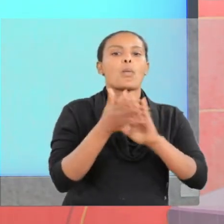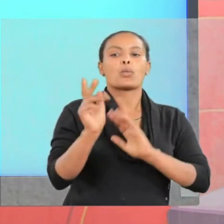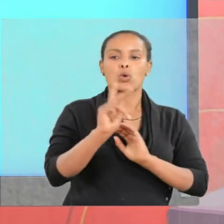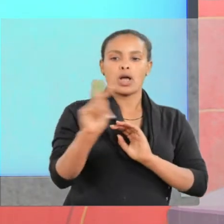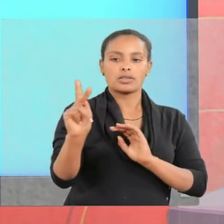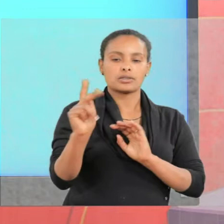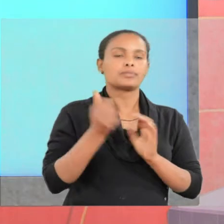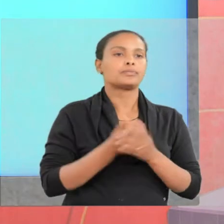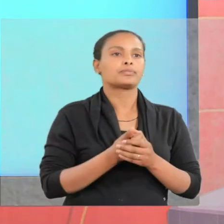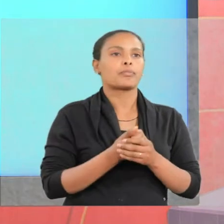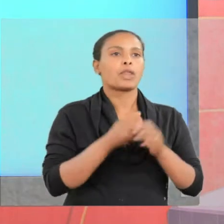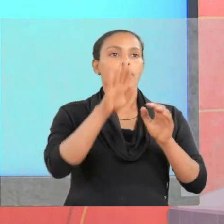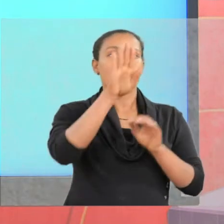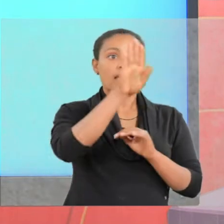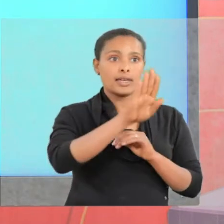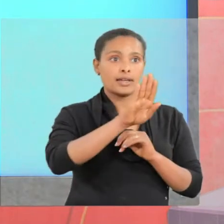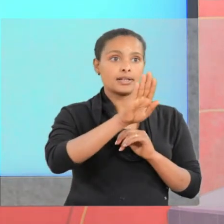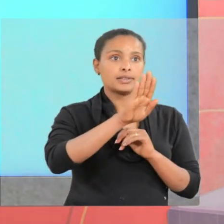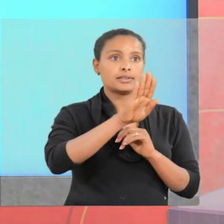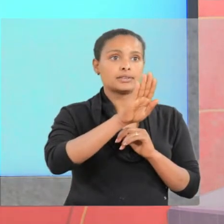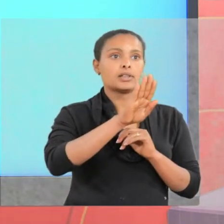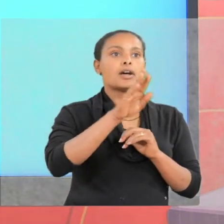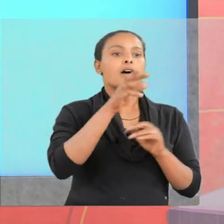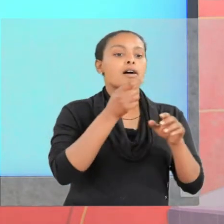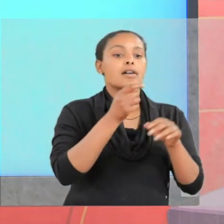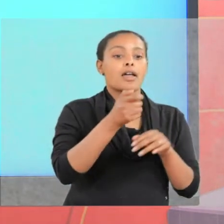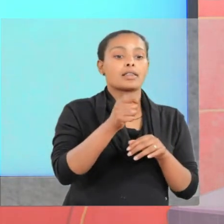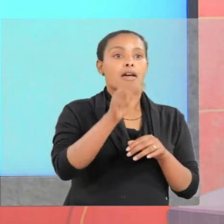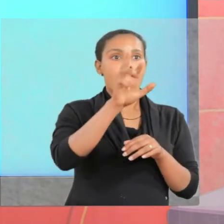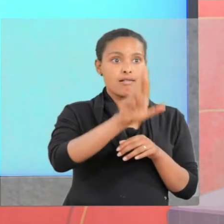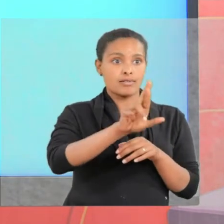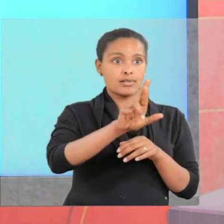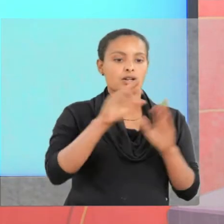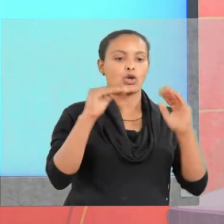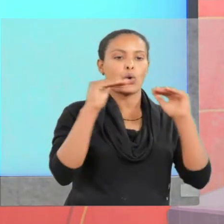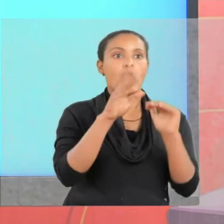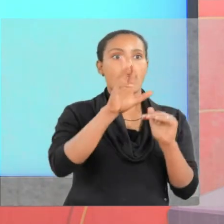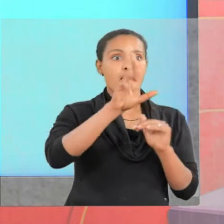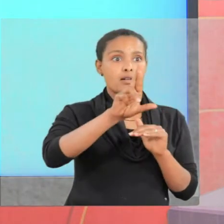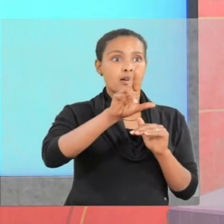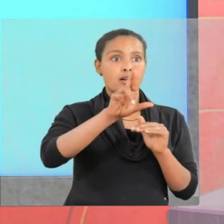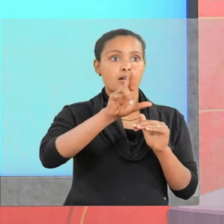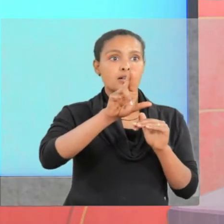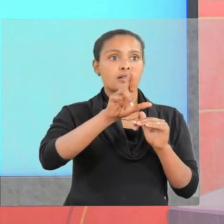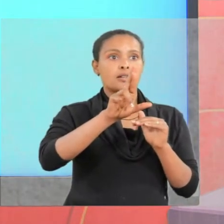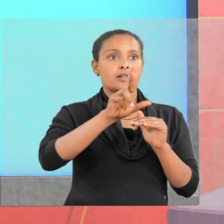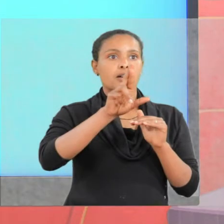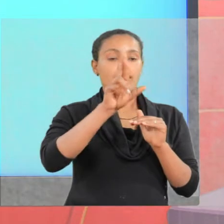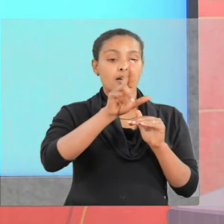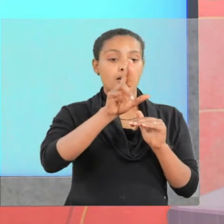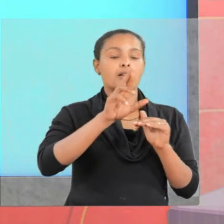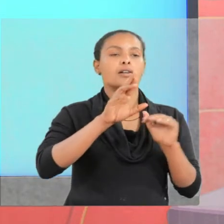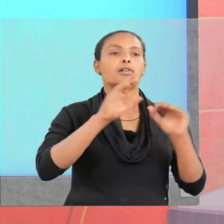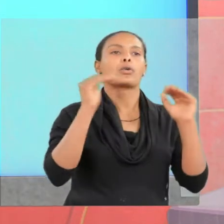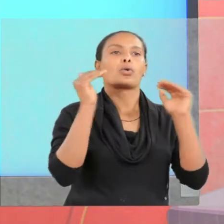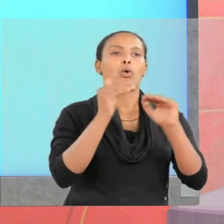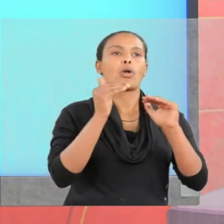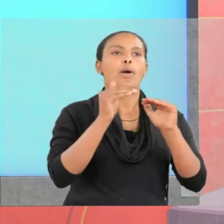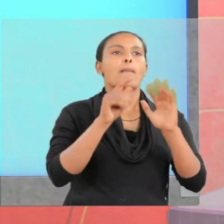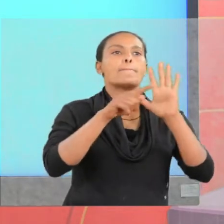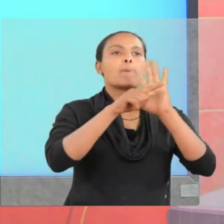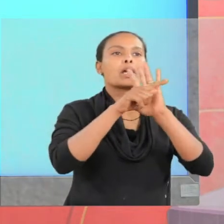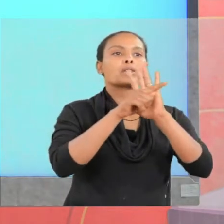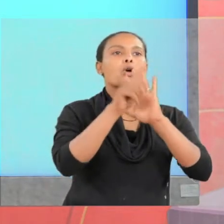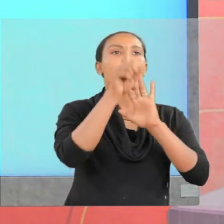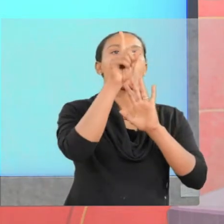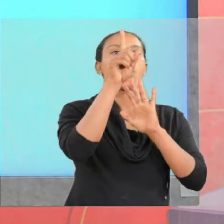product. B rates equal in terms of disappearance of a reactant is minus 1